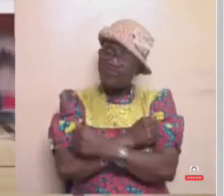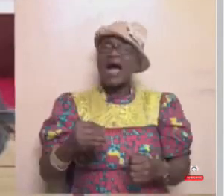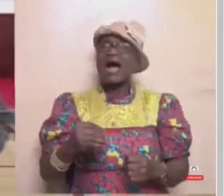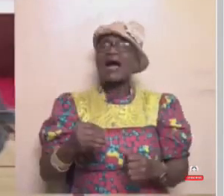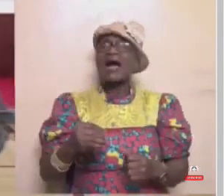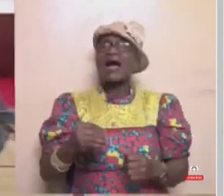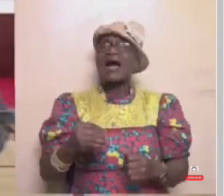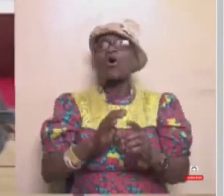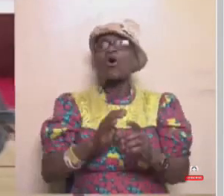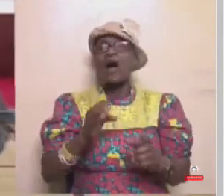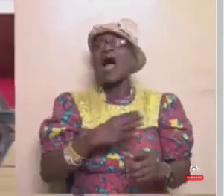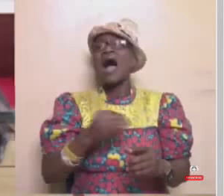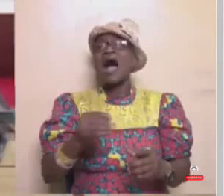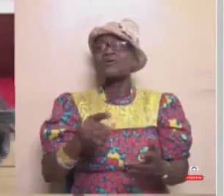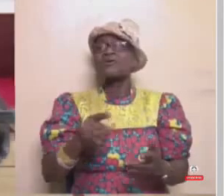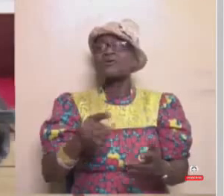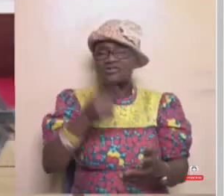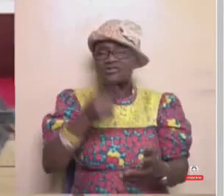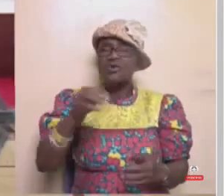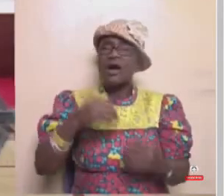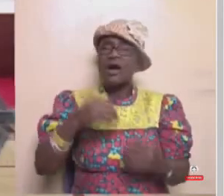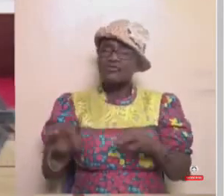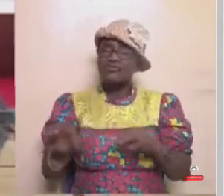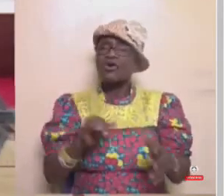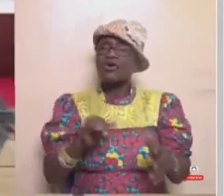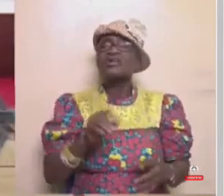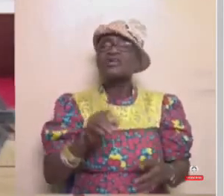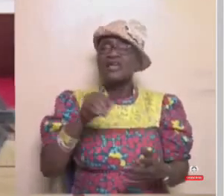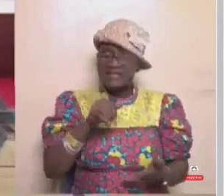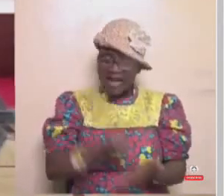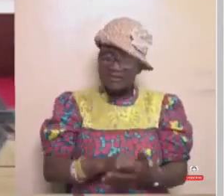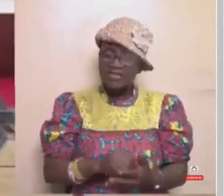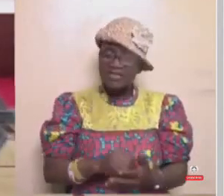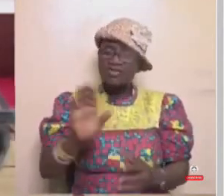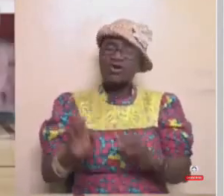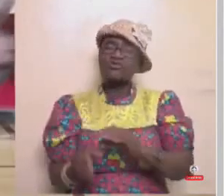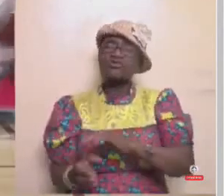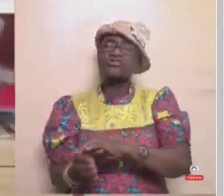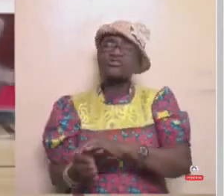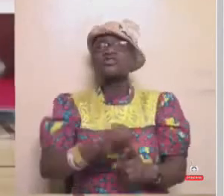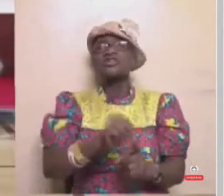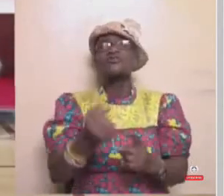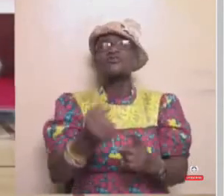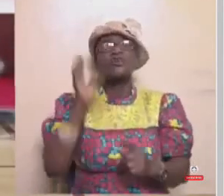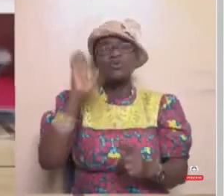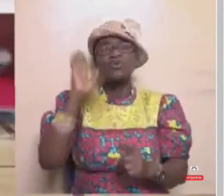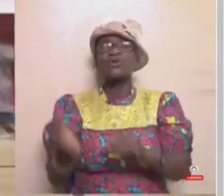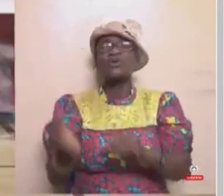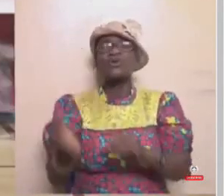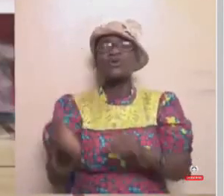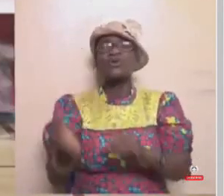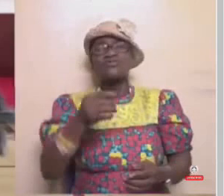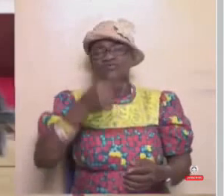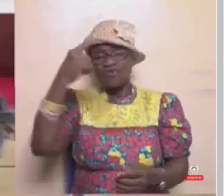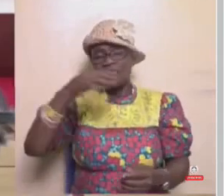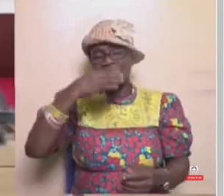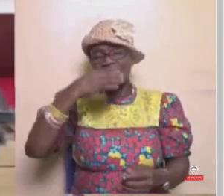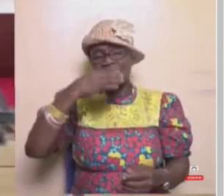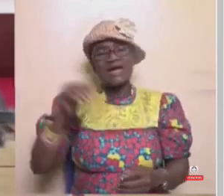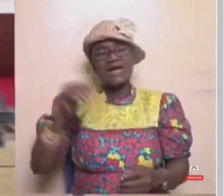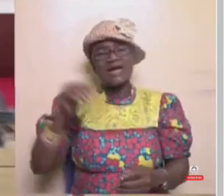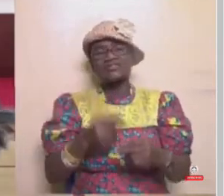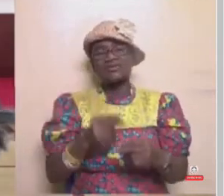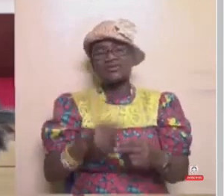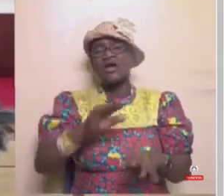you have done that, situation will change for better in Jesus' name. Amen. And don't forget to pay your